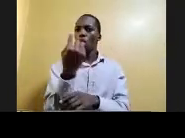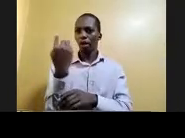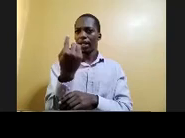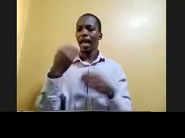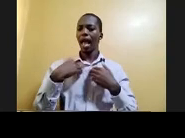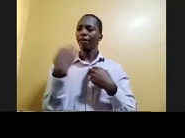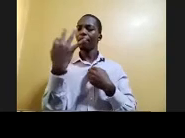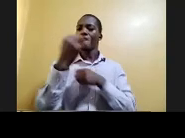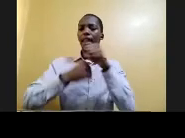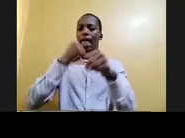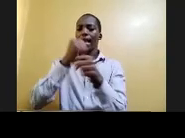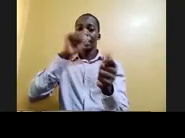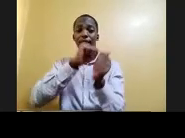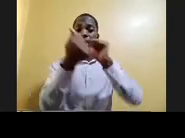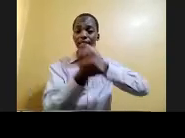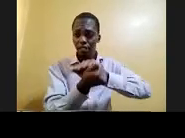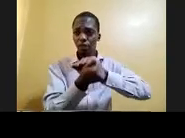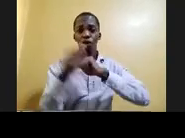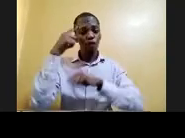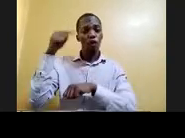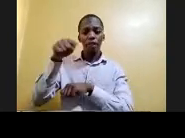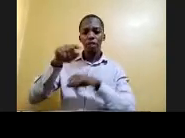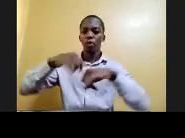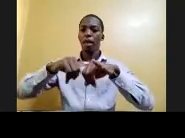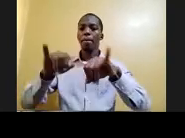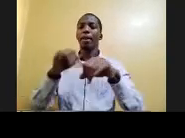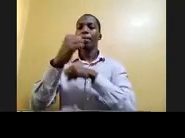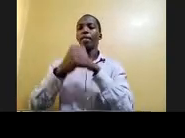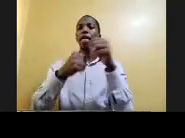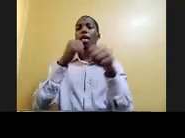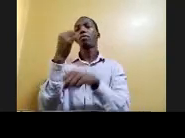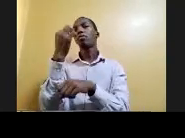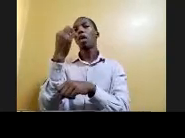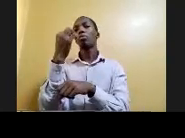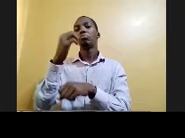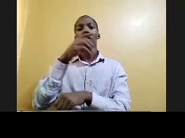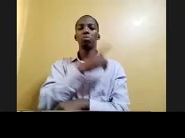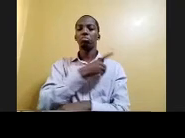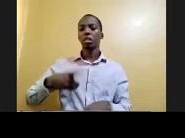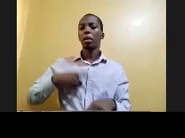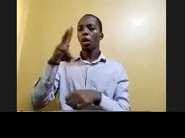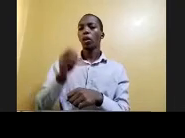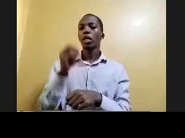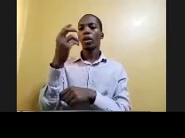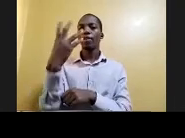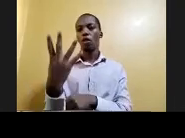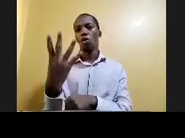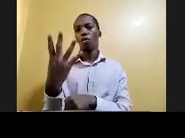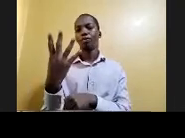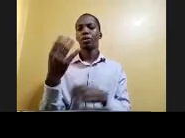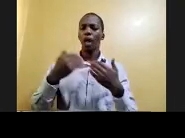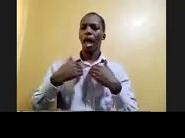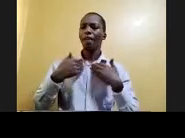period for that to come into place by December 2024. So there is some possibility of losing